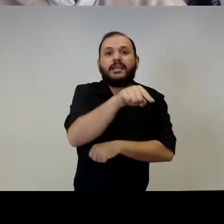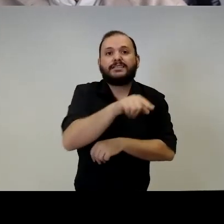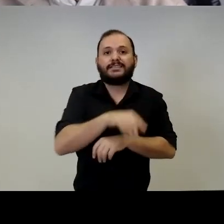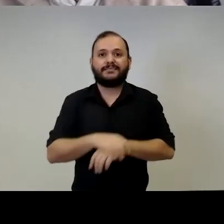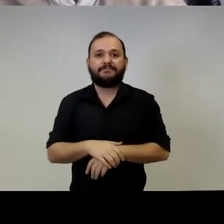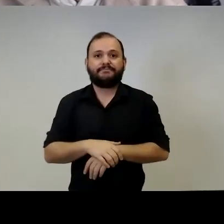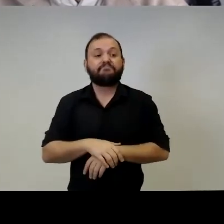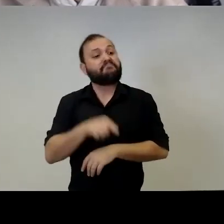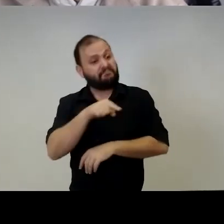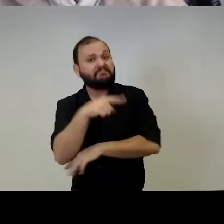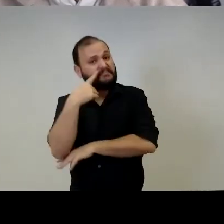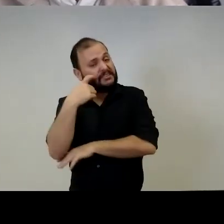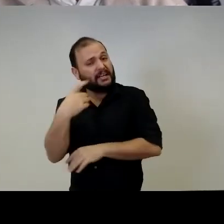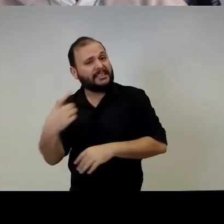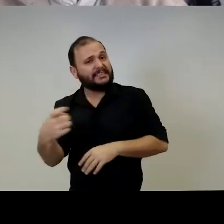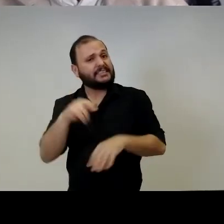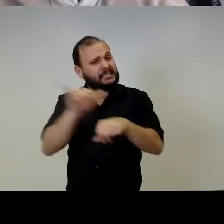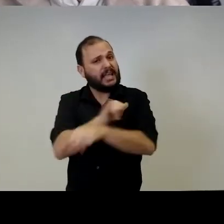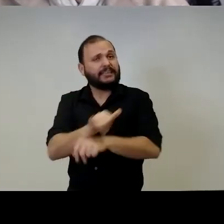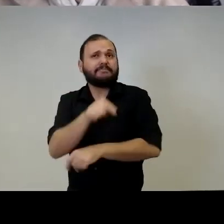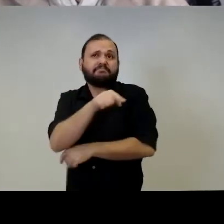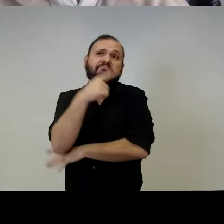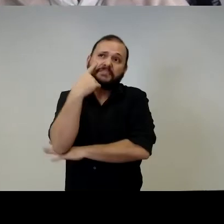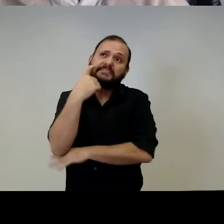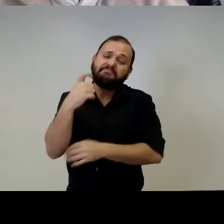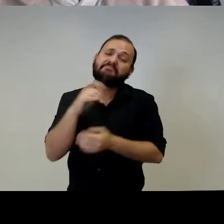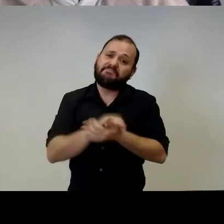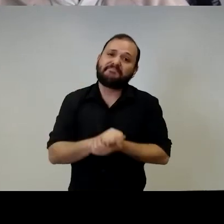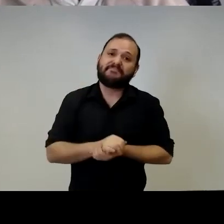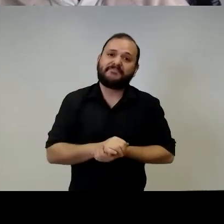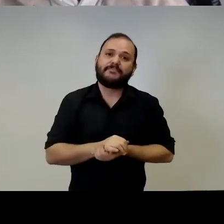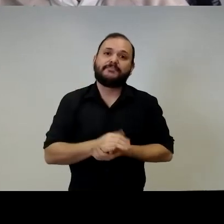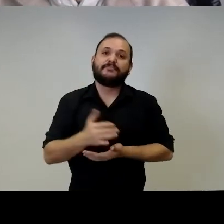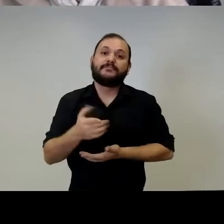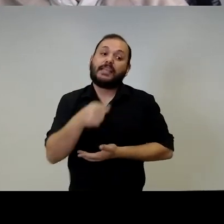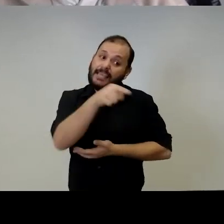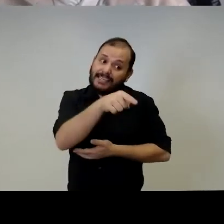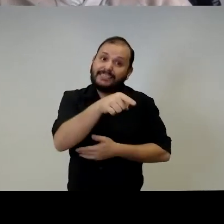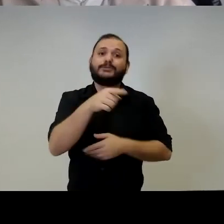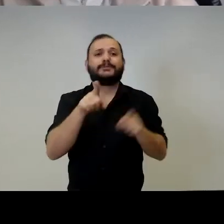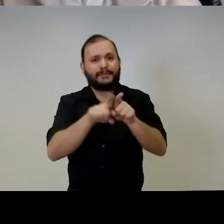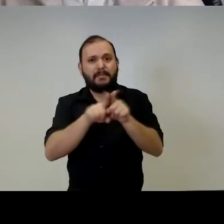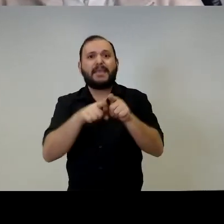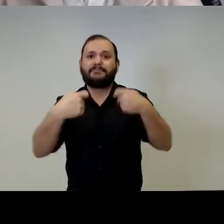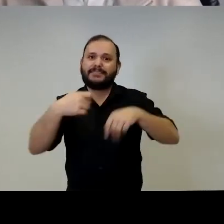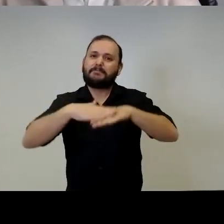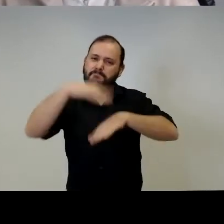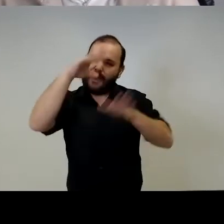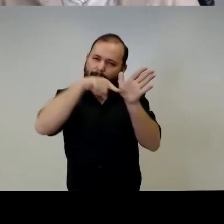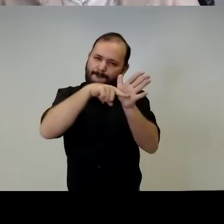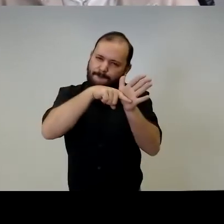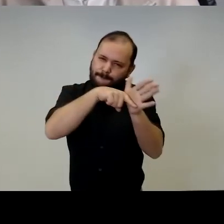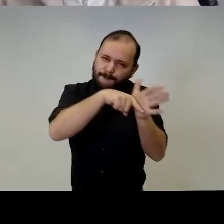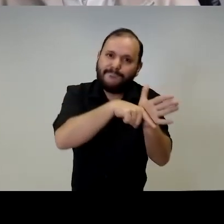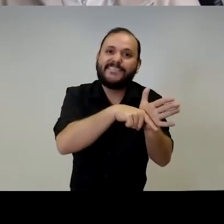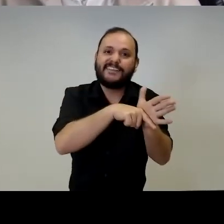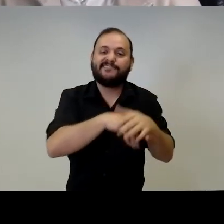interesting. That's a bit surprising, but this again is something that needs to be explored. Next slide, please.